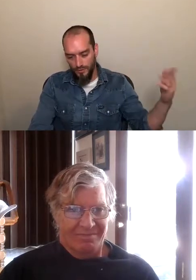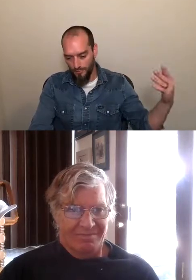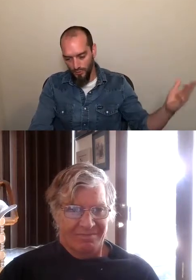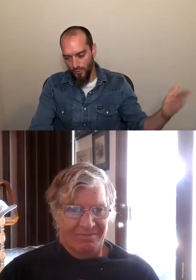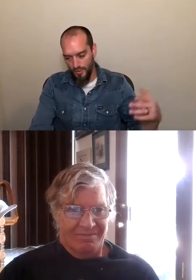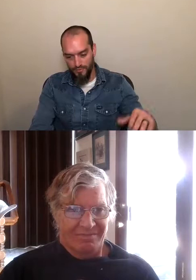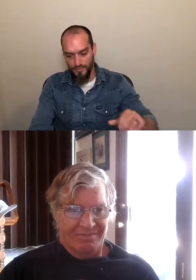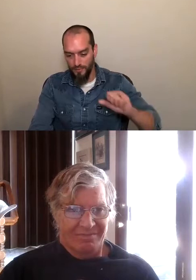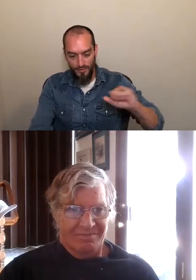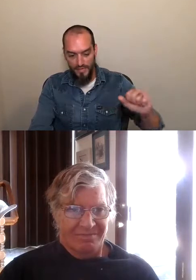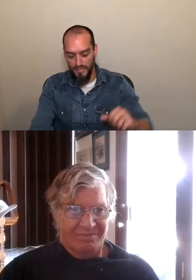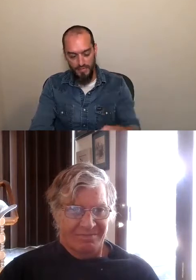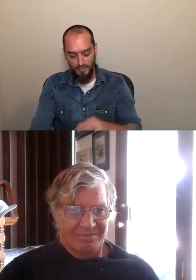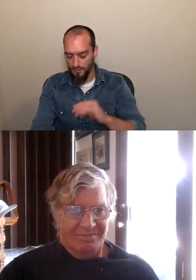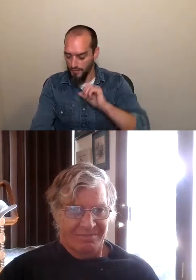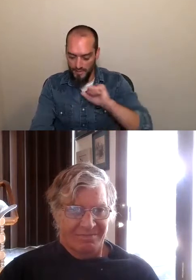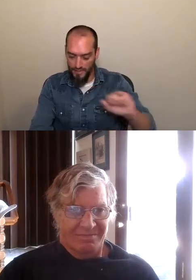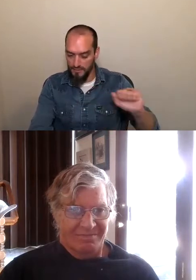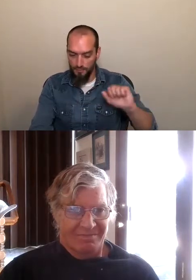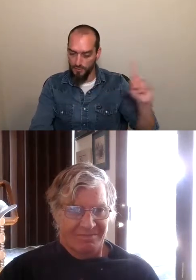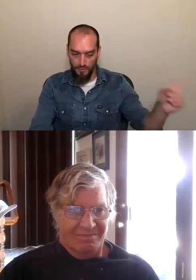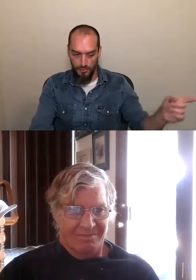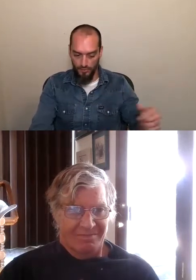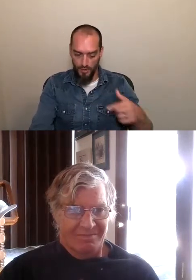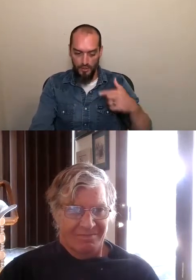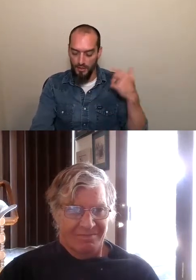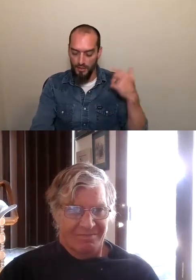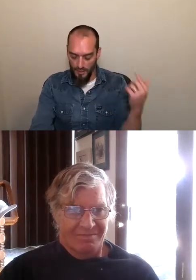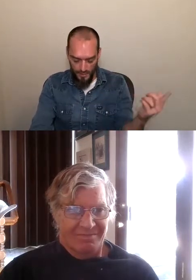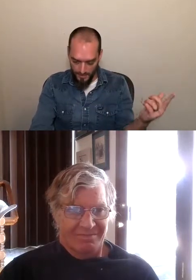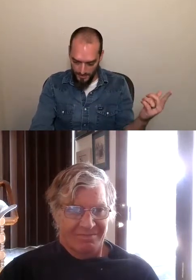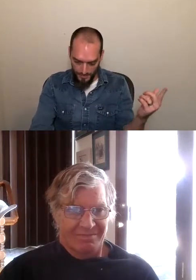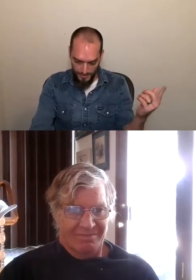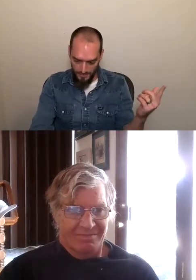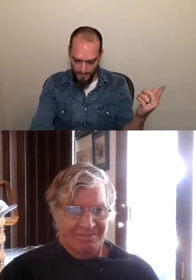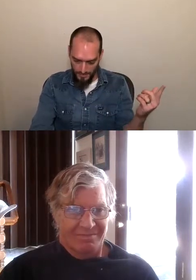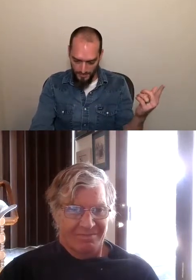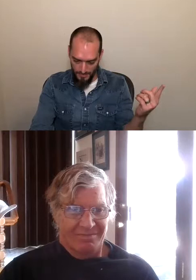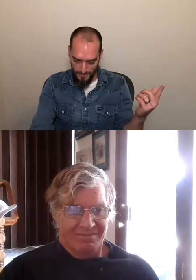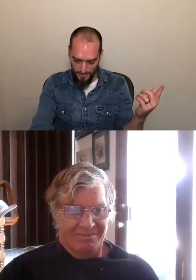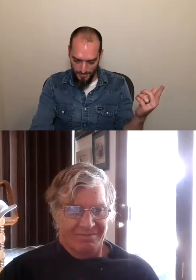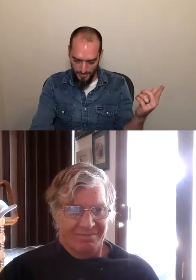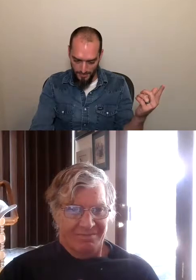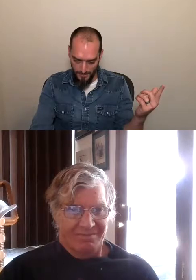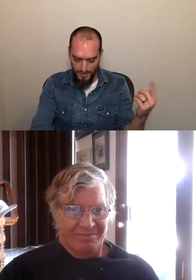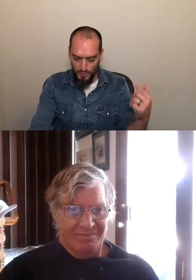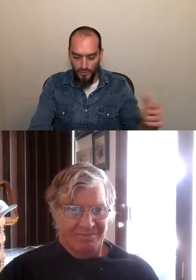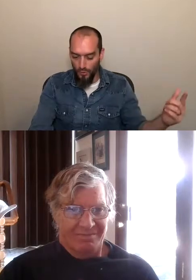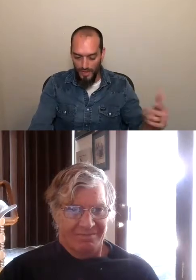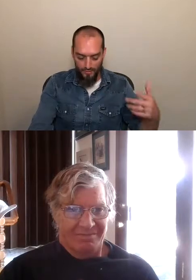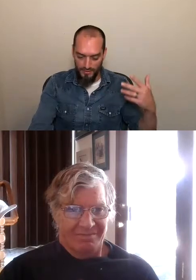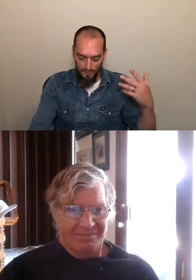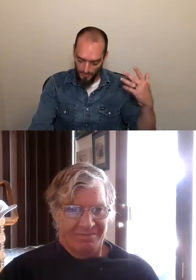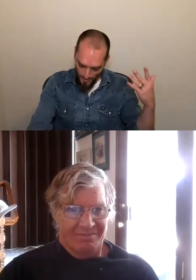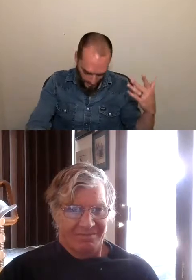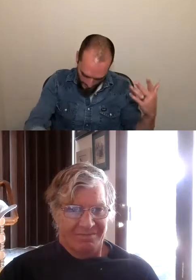mold and I'm doing a wall cavity sample and I hit it, my hand's not putting the mold there. And me doing a wall